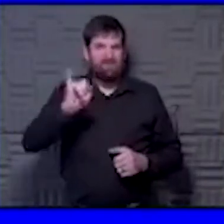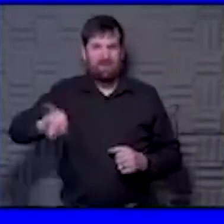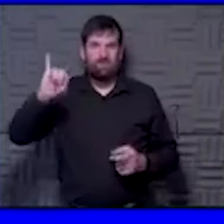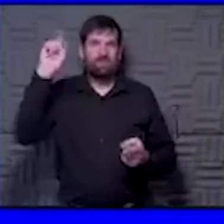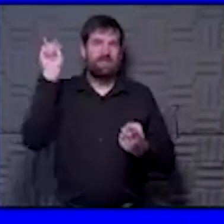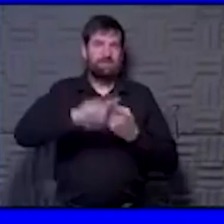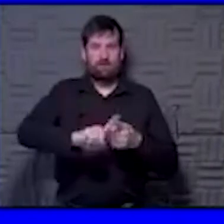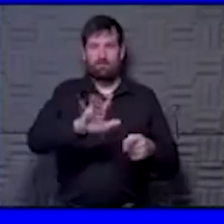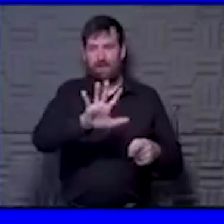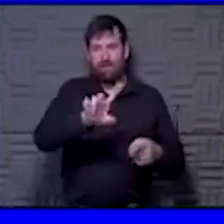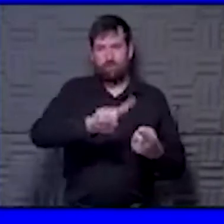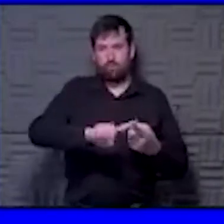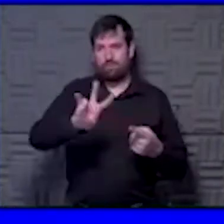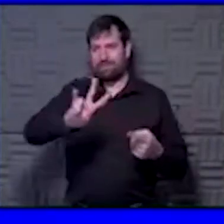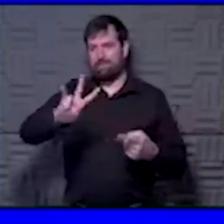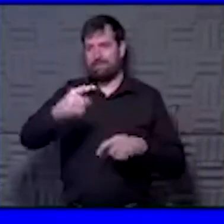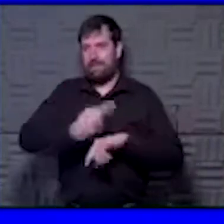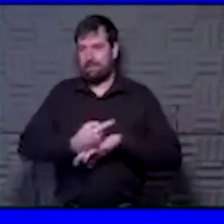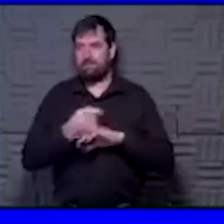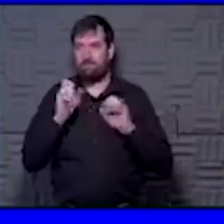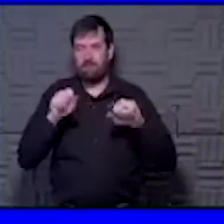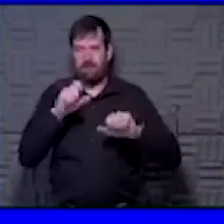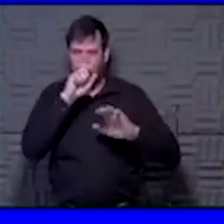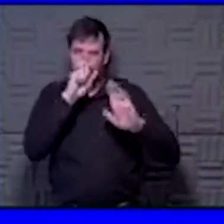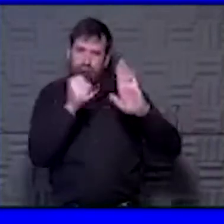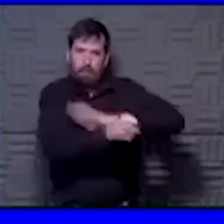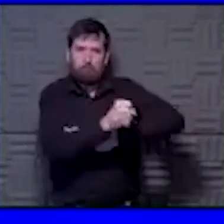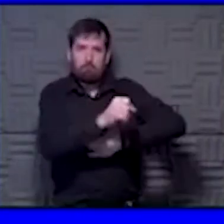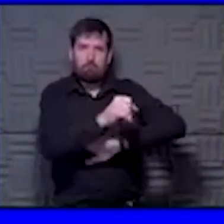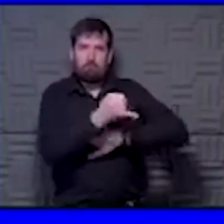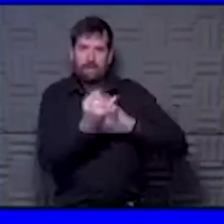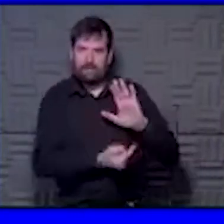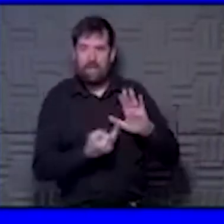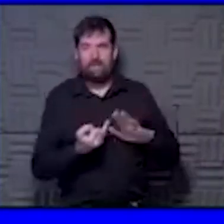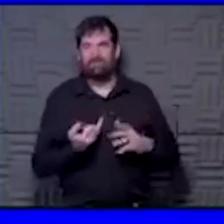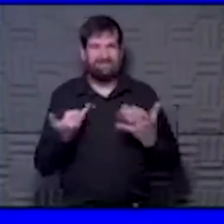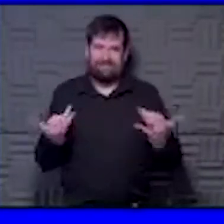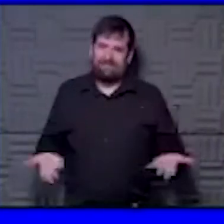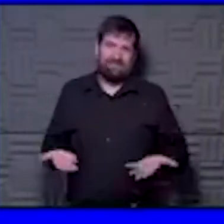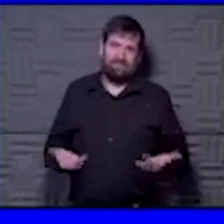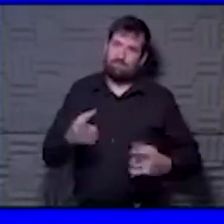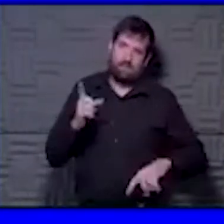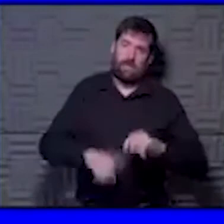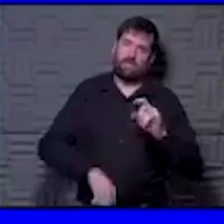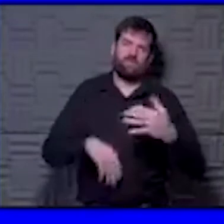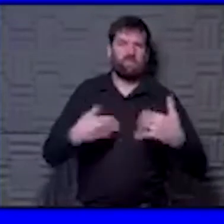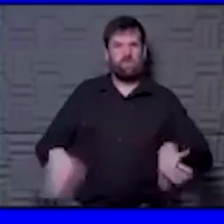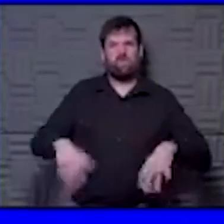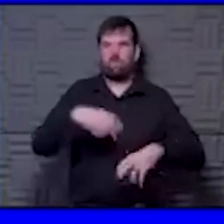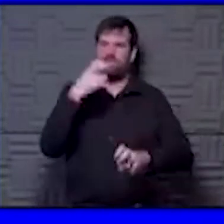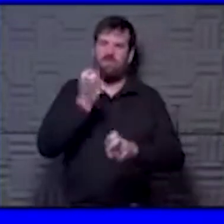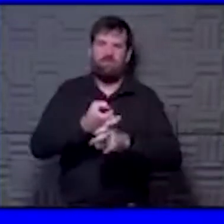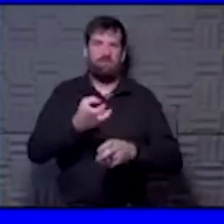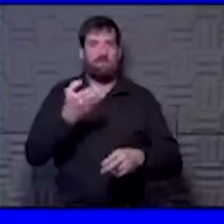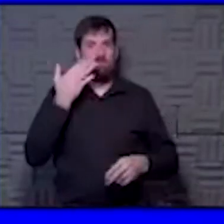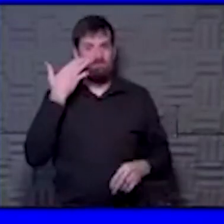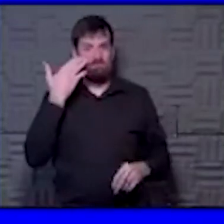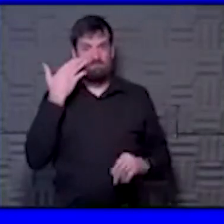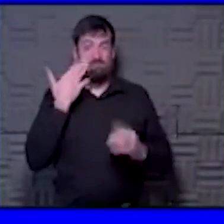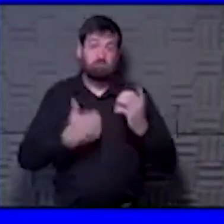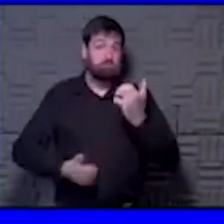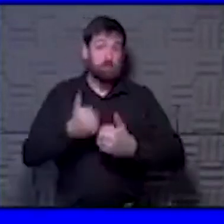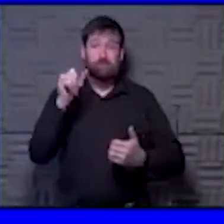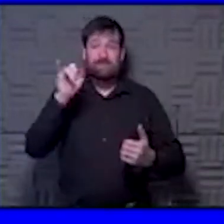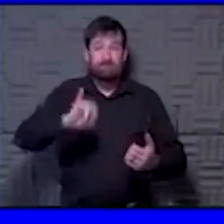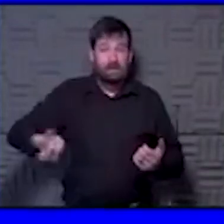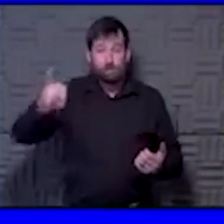days after infection, so we could stop that and put you and isolate you. That cannot happen here. It's very difficult because we know that you are probably most infectious 1